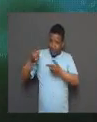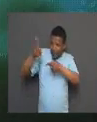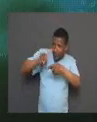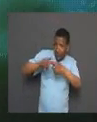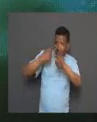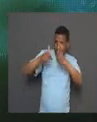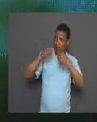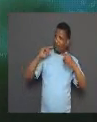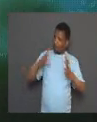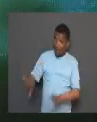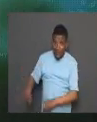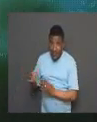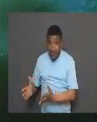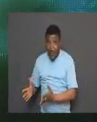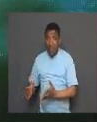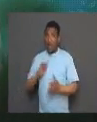Welcome back, students.